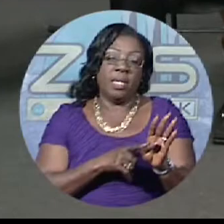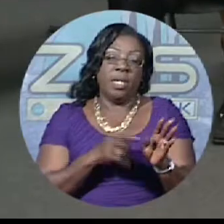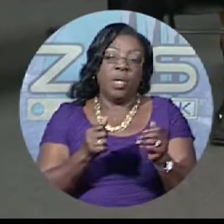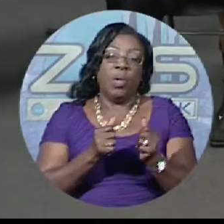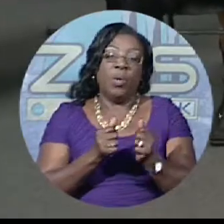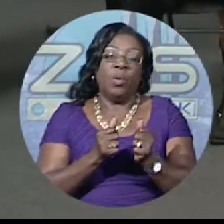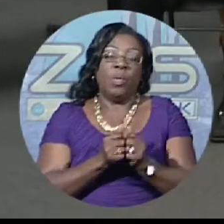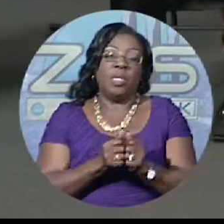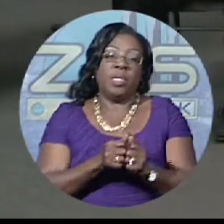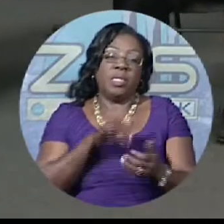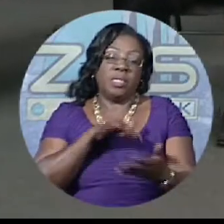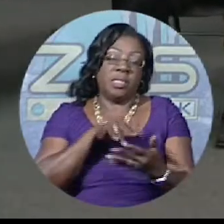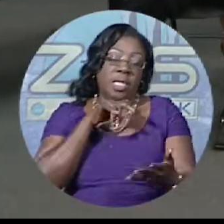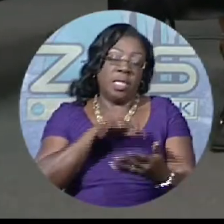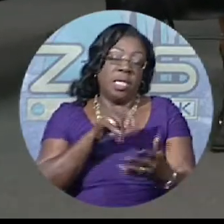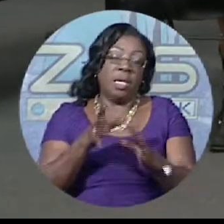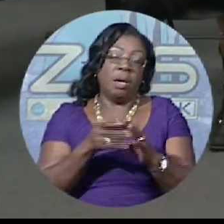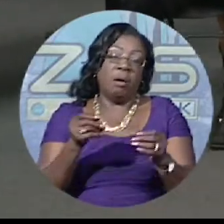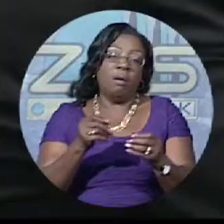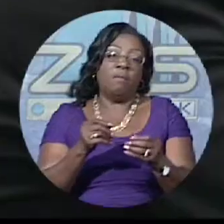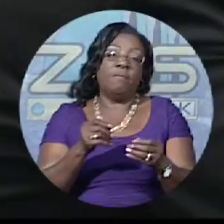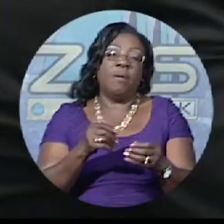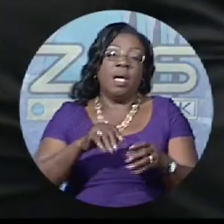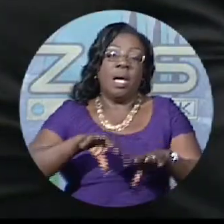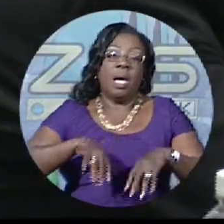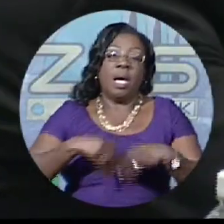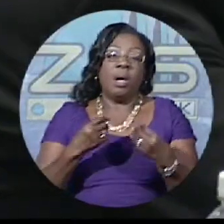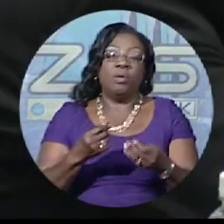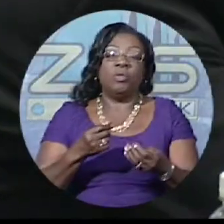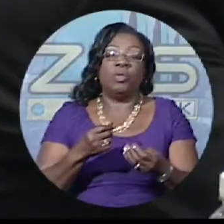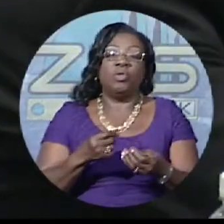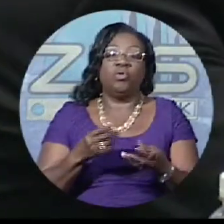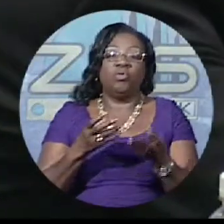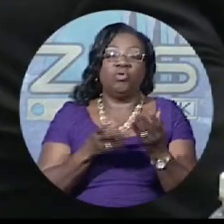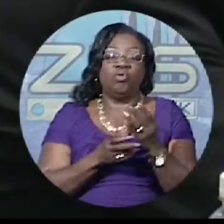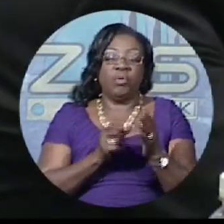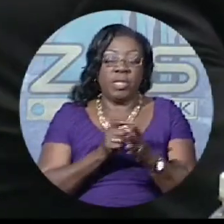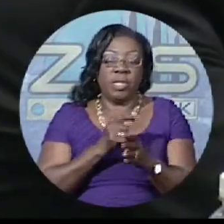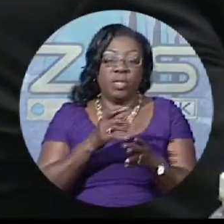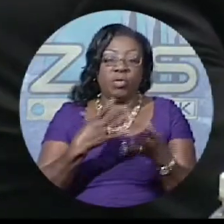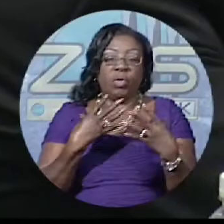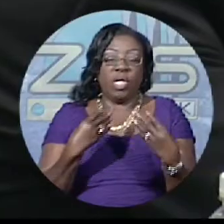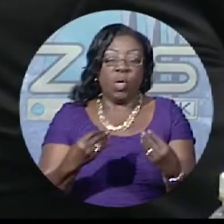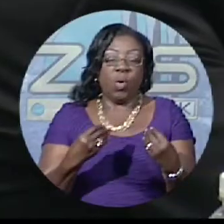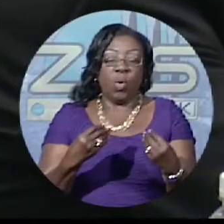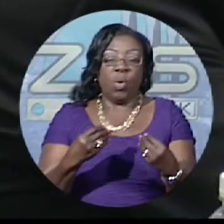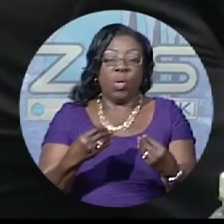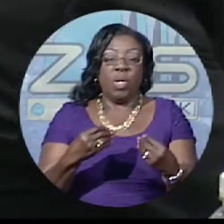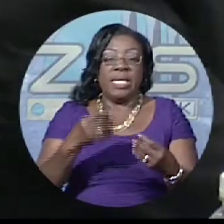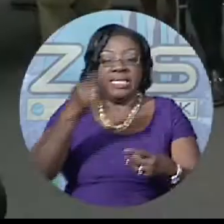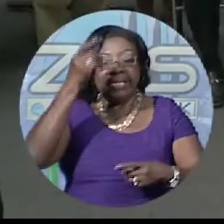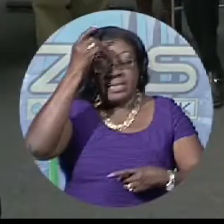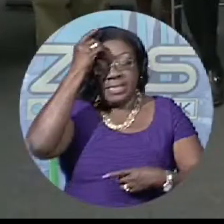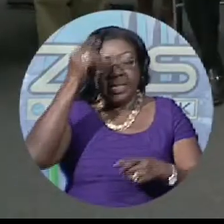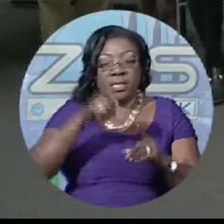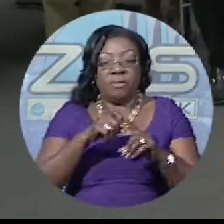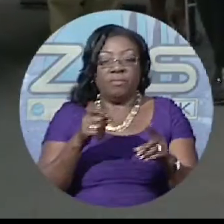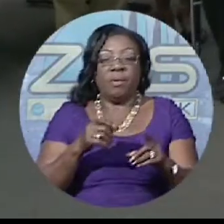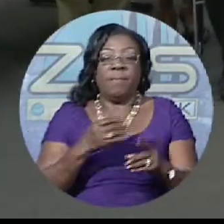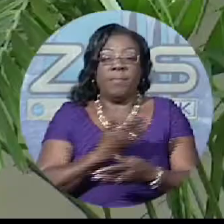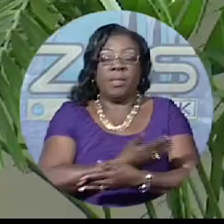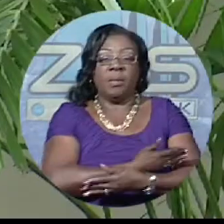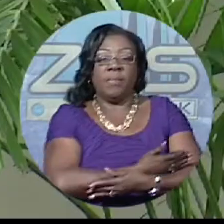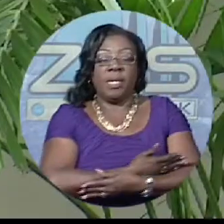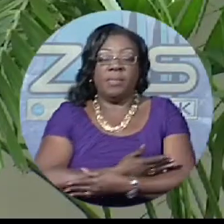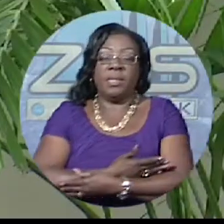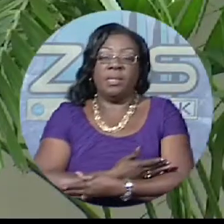records and allow researchers and physicians insight into testing and treatment for the life-threatening disease.